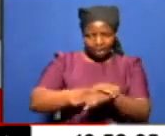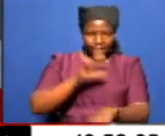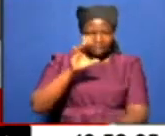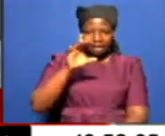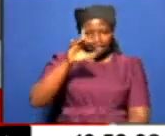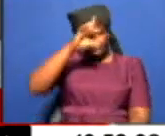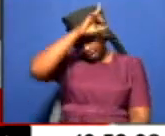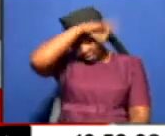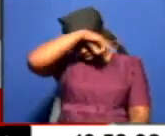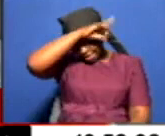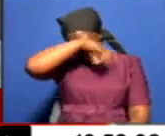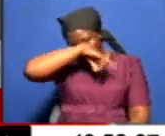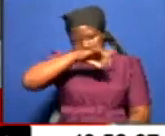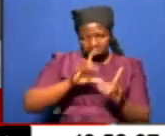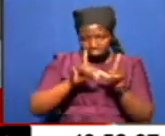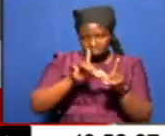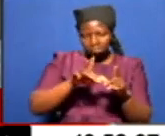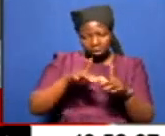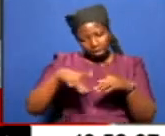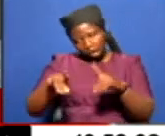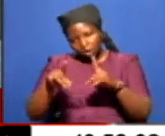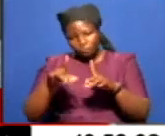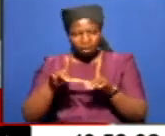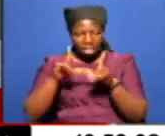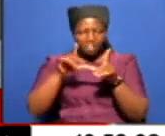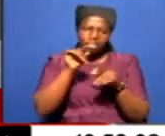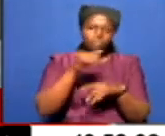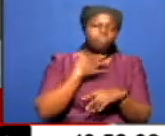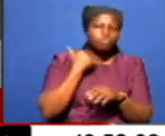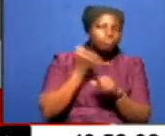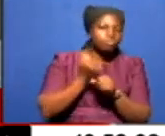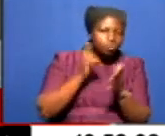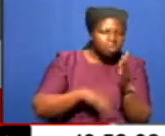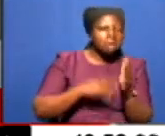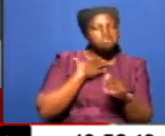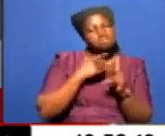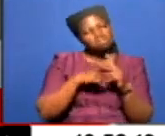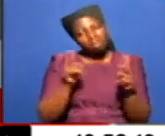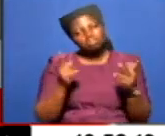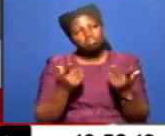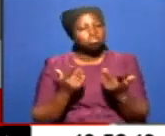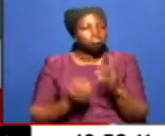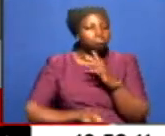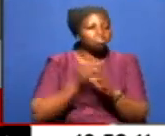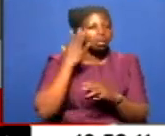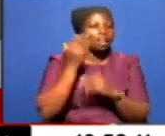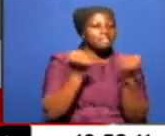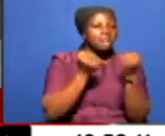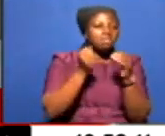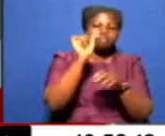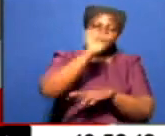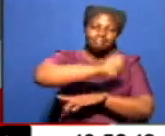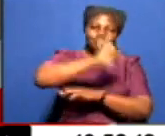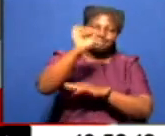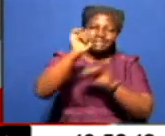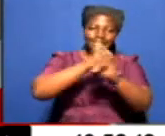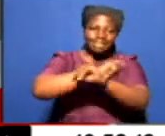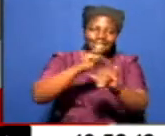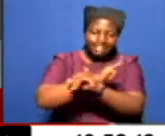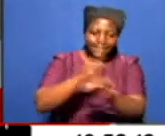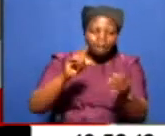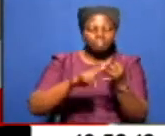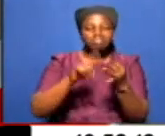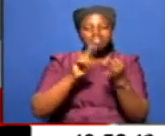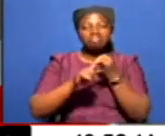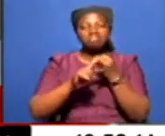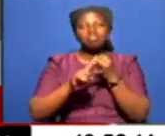diploma certificate. What do you want to do? I want to start a car wash. I want to start a boda boda. I want to start a business. Mm-hmm. So we have